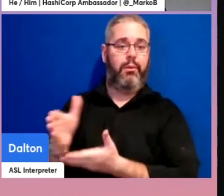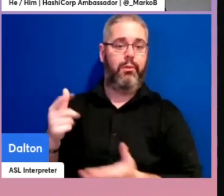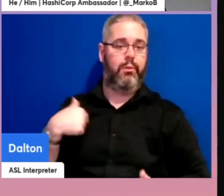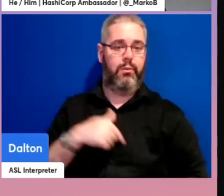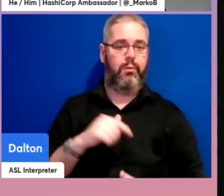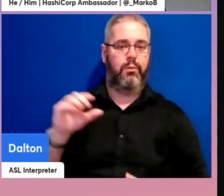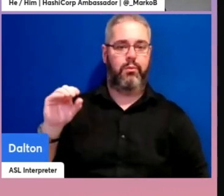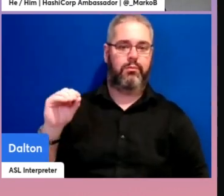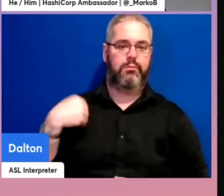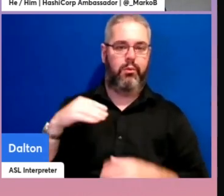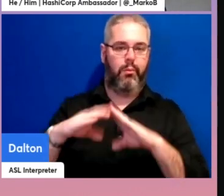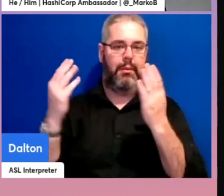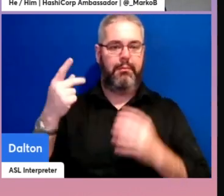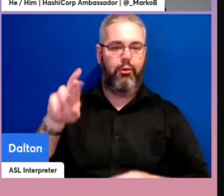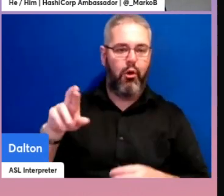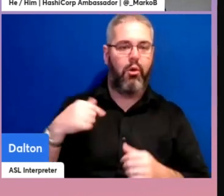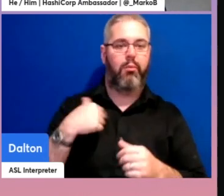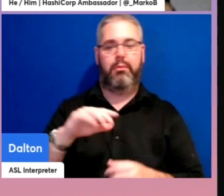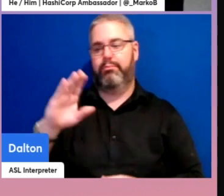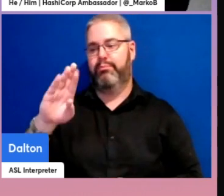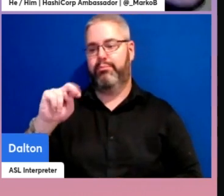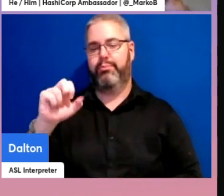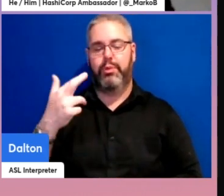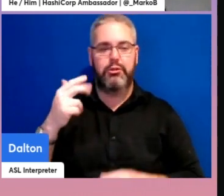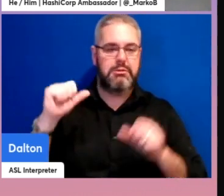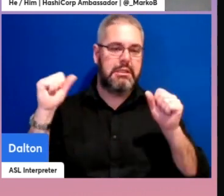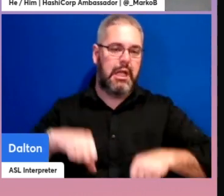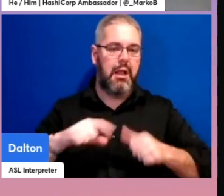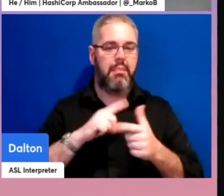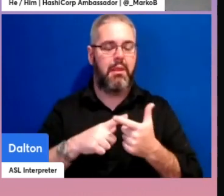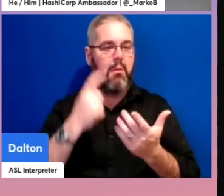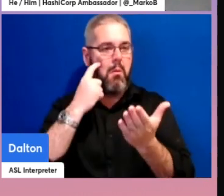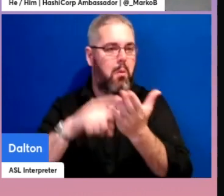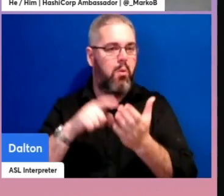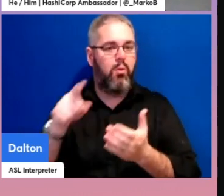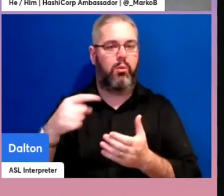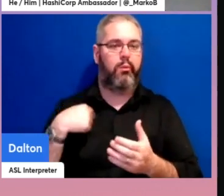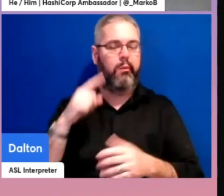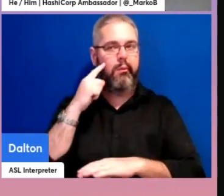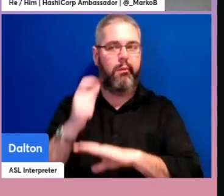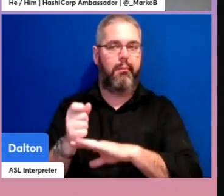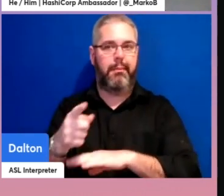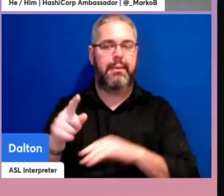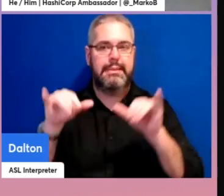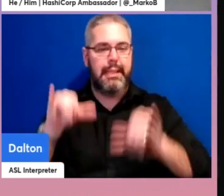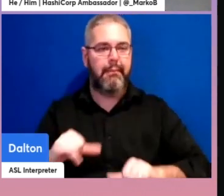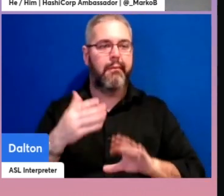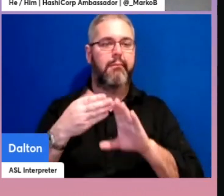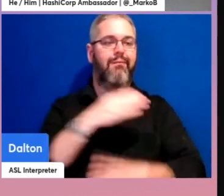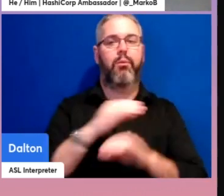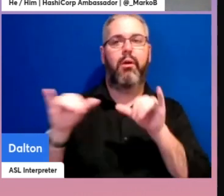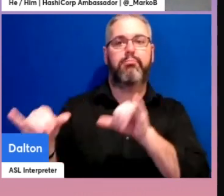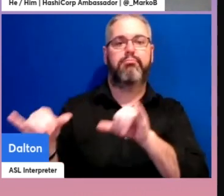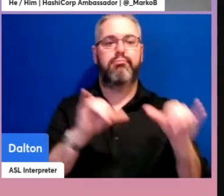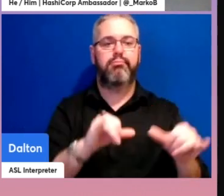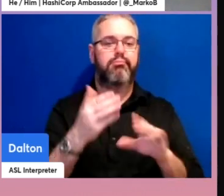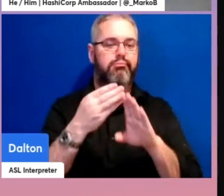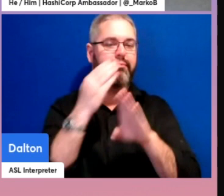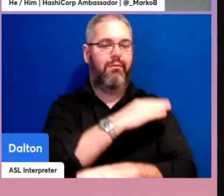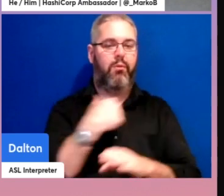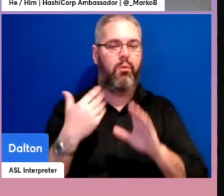main branch. It would run that as well. And you're going to recognize the output is very similar to what you've been used to of running applies